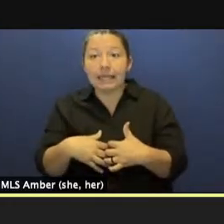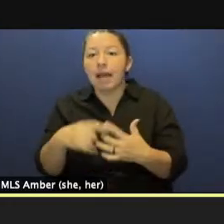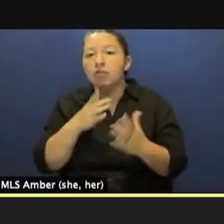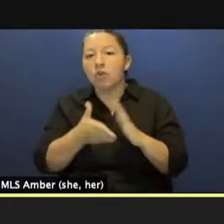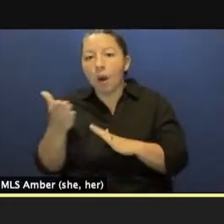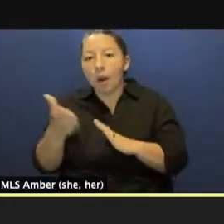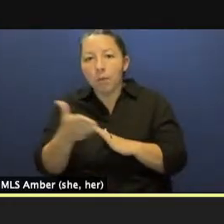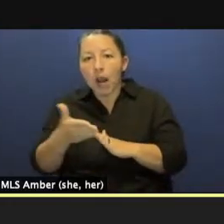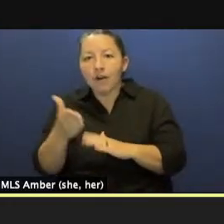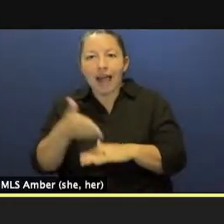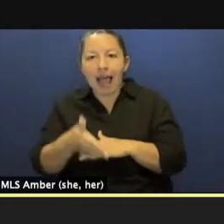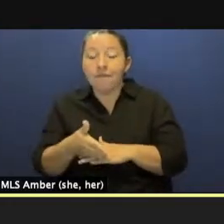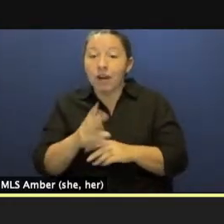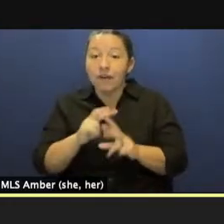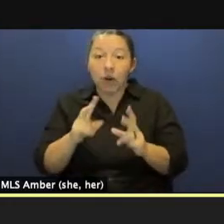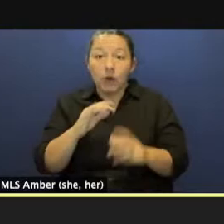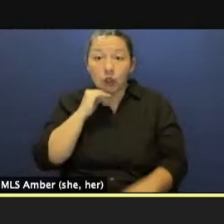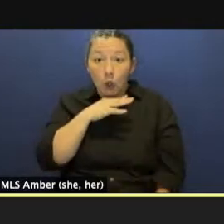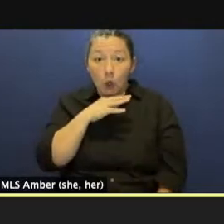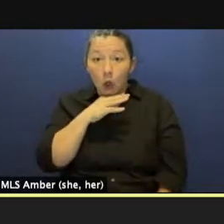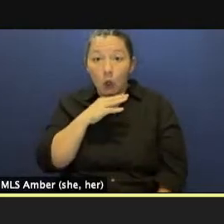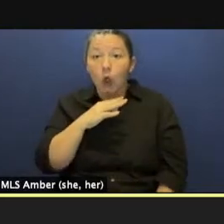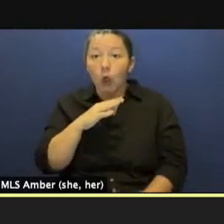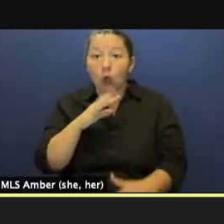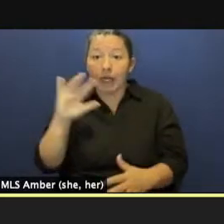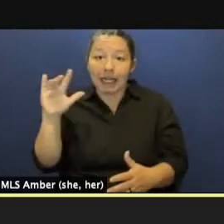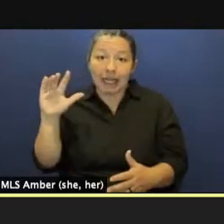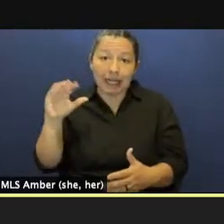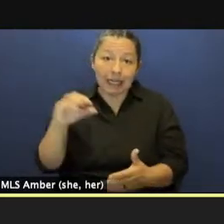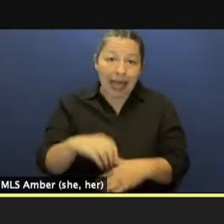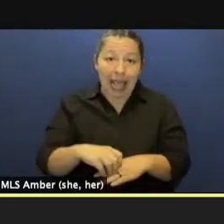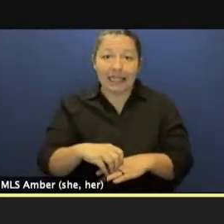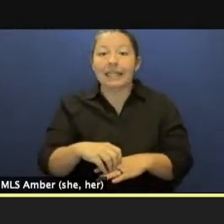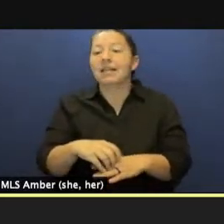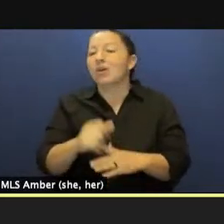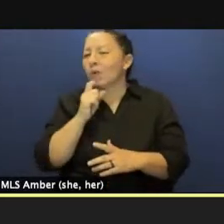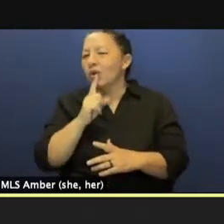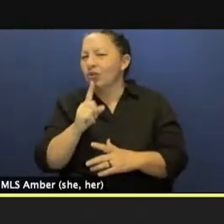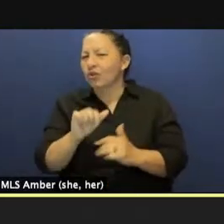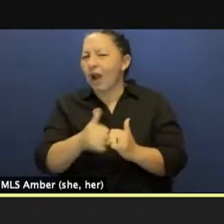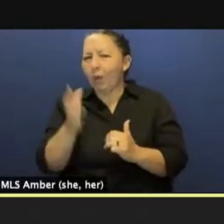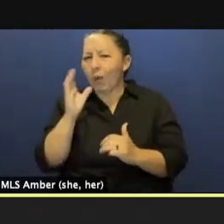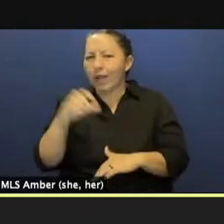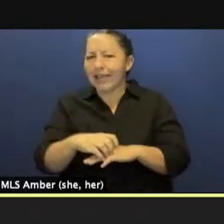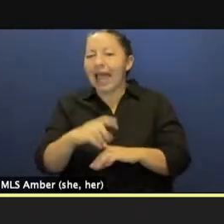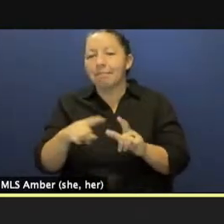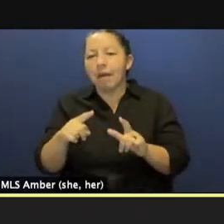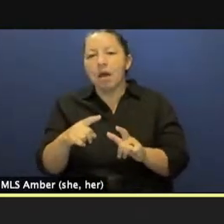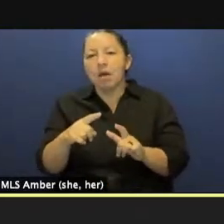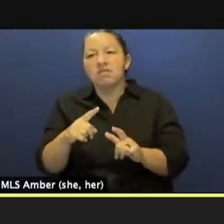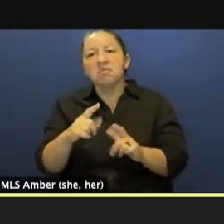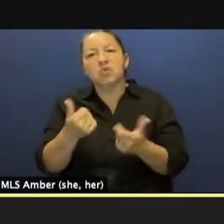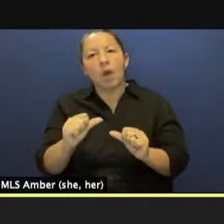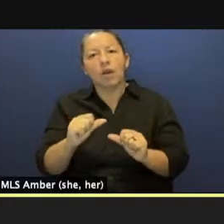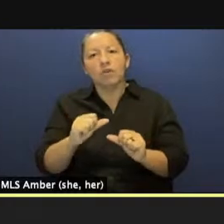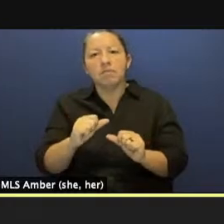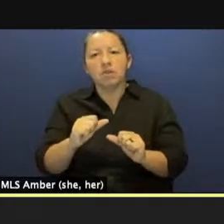could be a very dirty landing. We're not quite sure, but we're taking a pretty aggressive stance on this through this